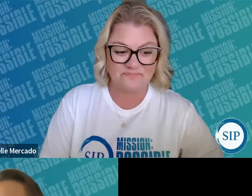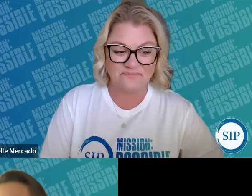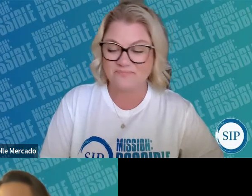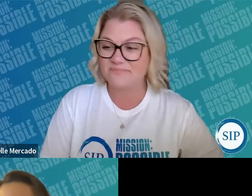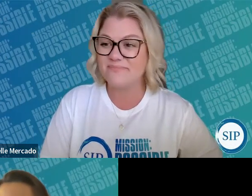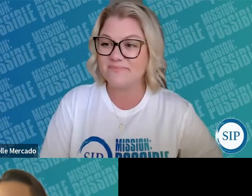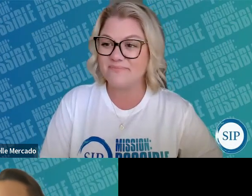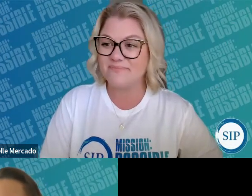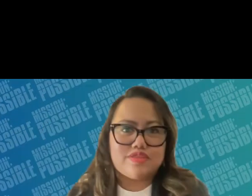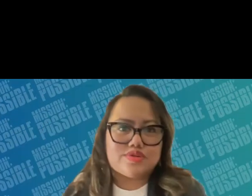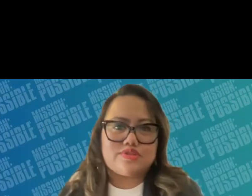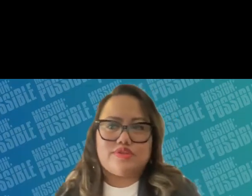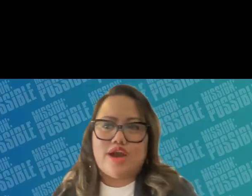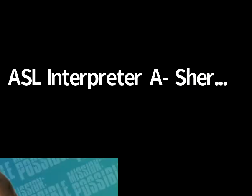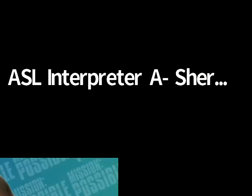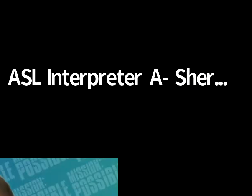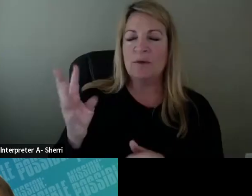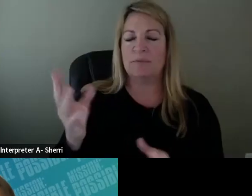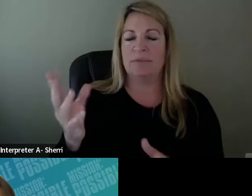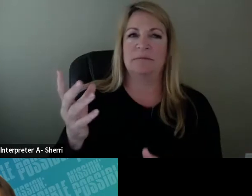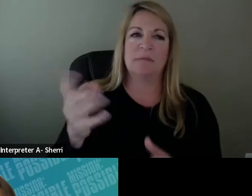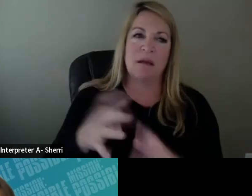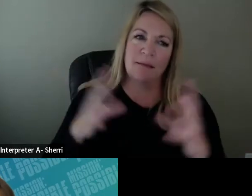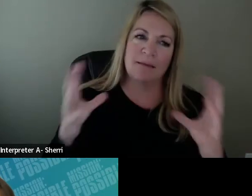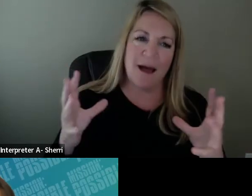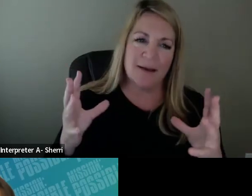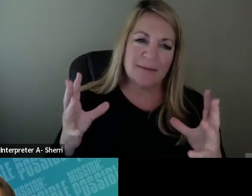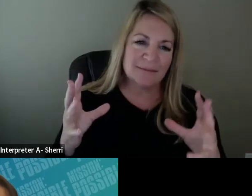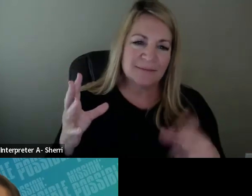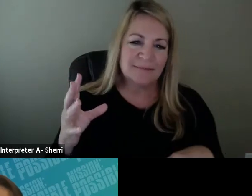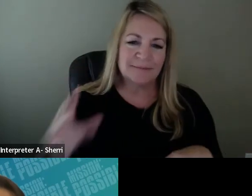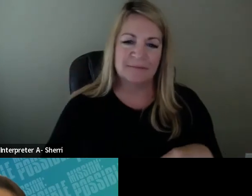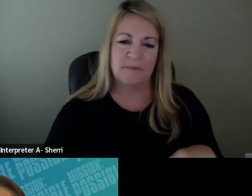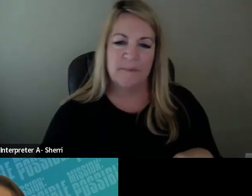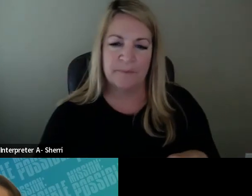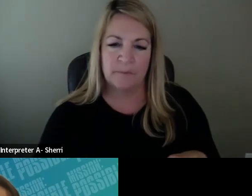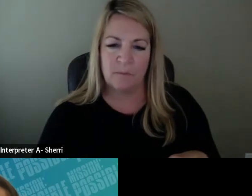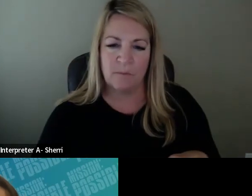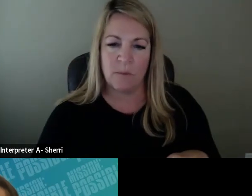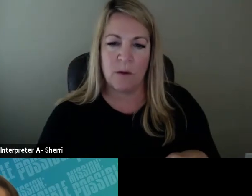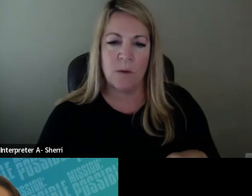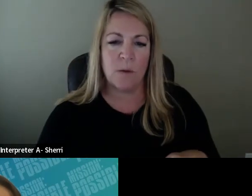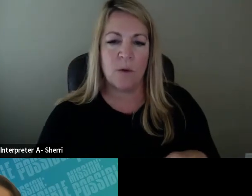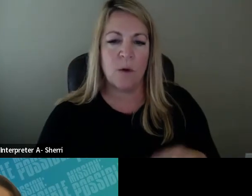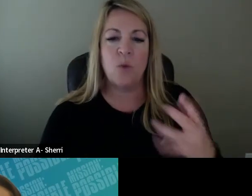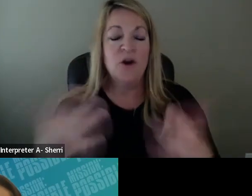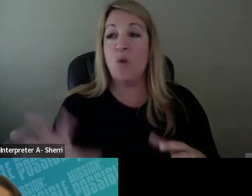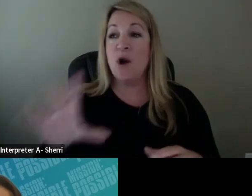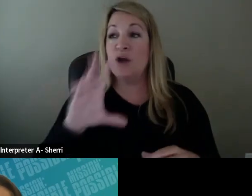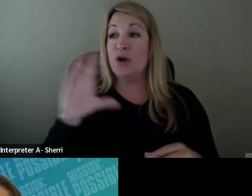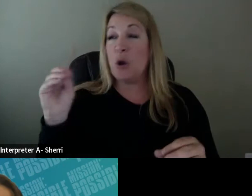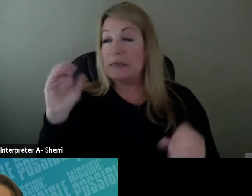the first few months, I mean, there's a lot, of course, that we don't want to do co-teaching, or we don't want